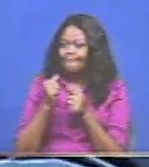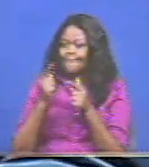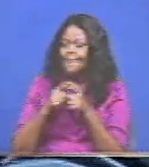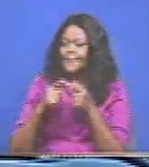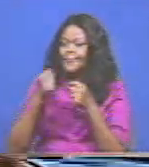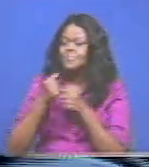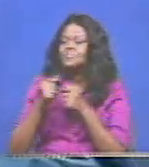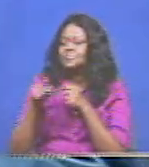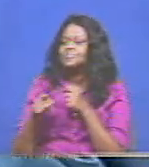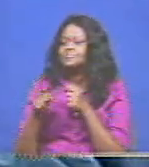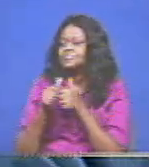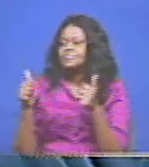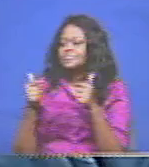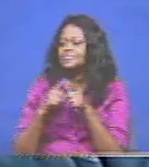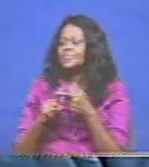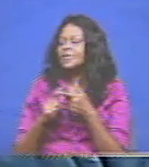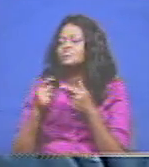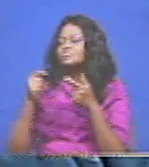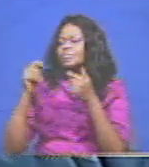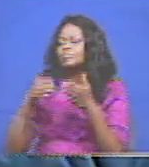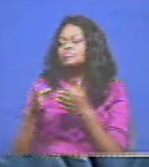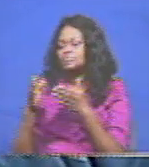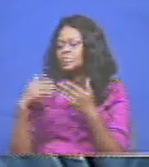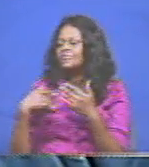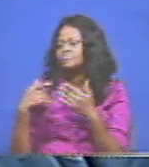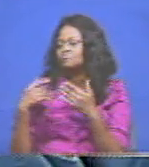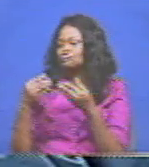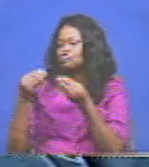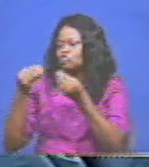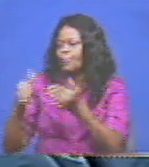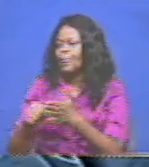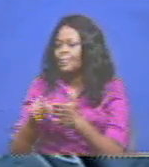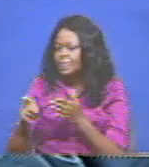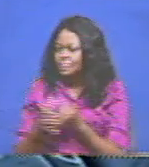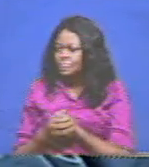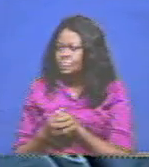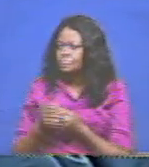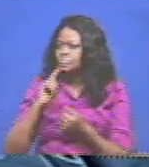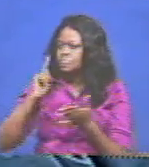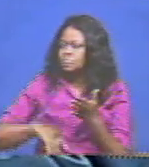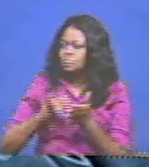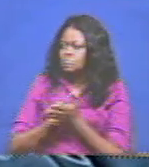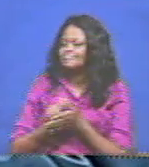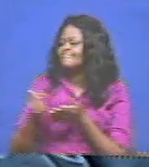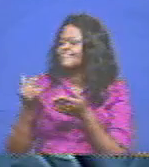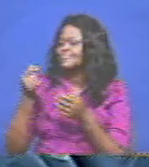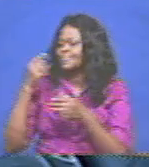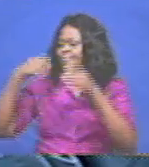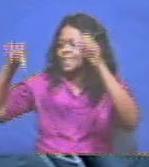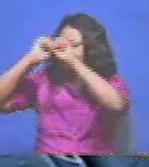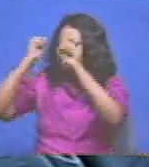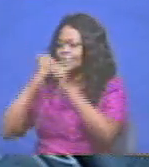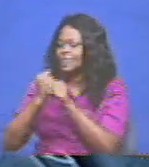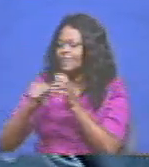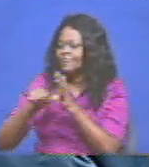sure that, in fact, there is a room to create those particular jobs. Indeed. And in this particular moment, yes. I would say uh-huh. he has tried enough. Okay. And maybe